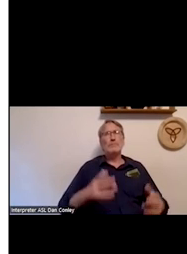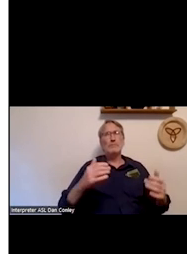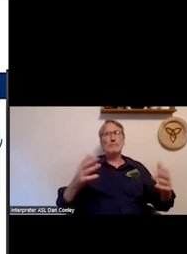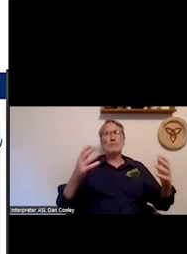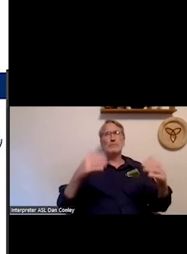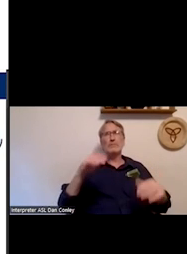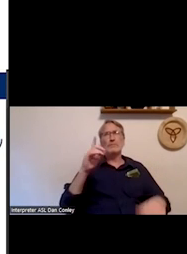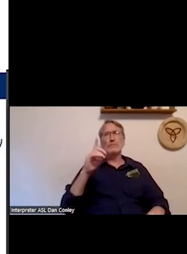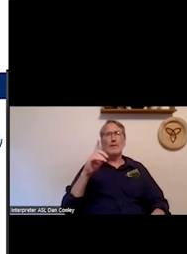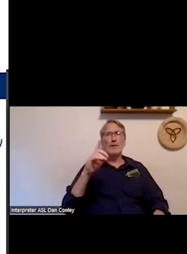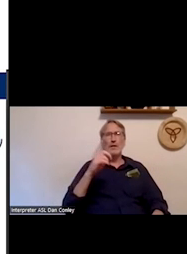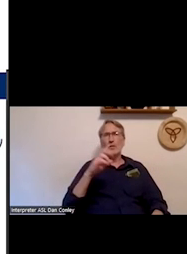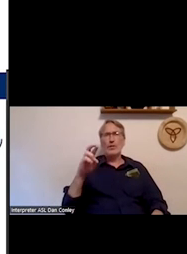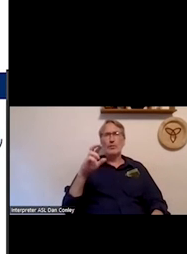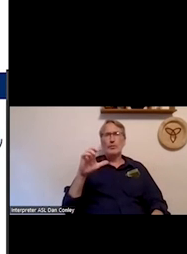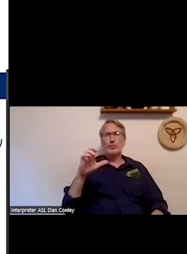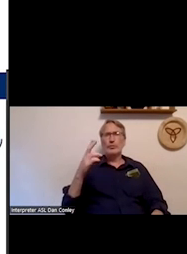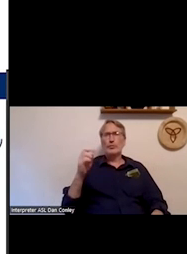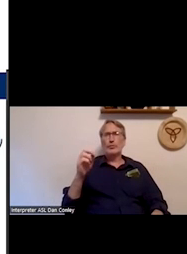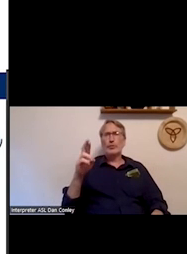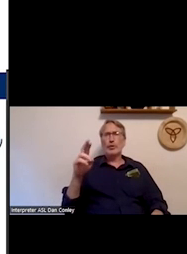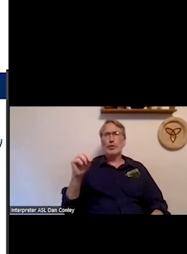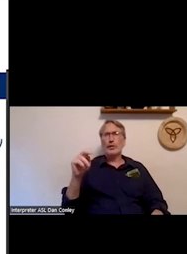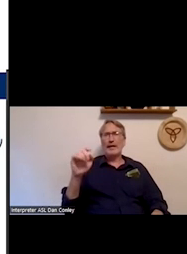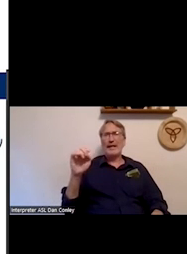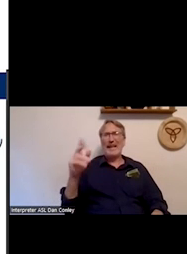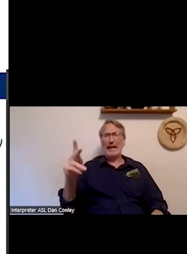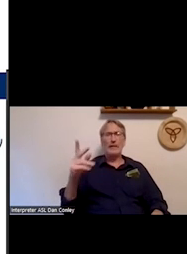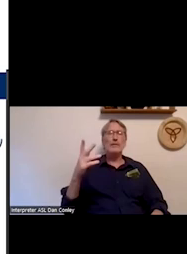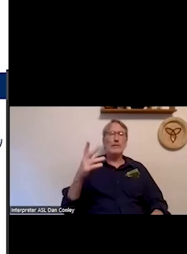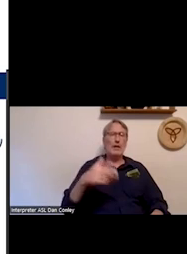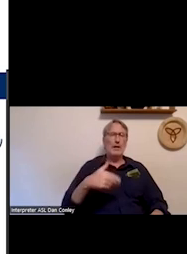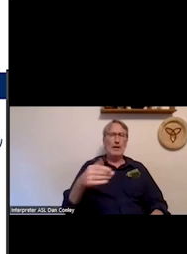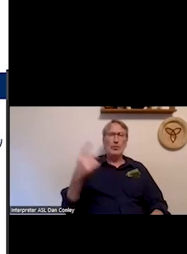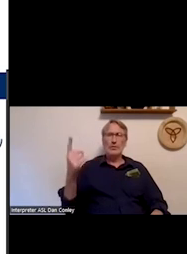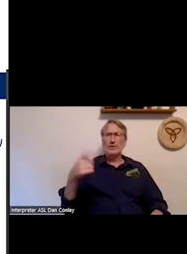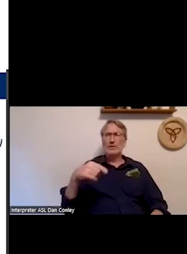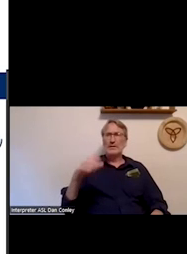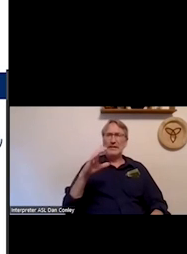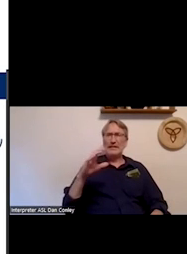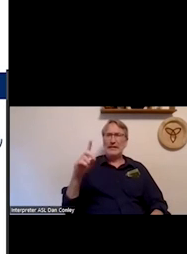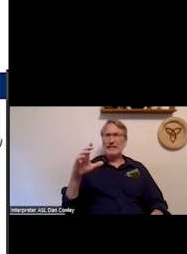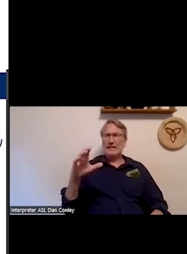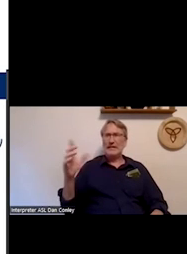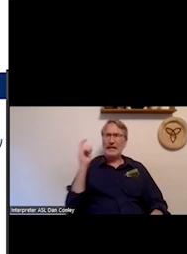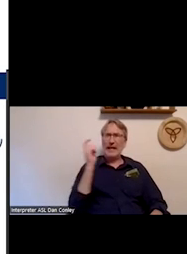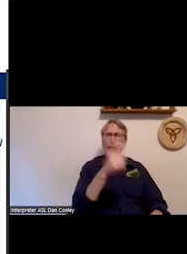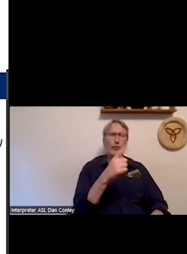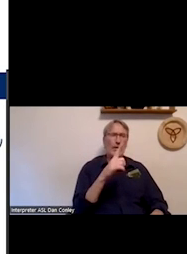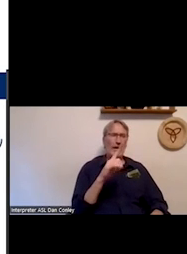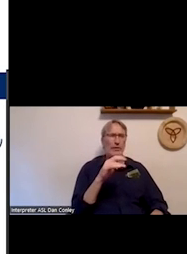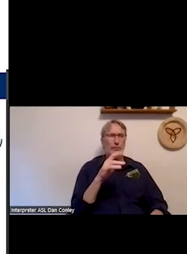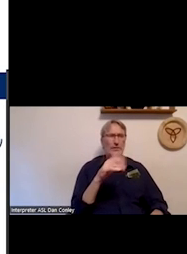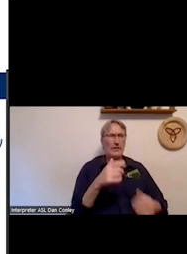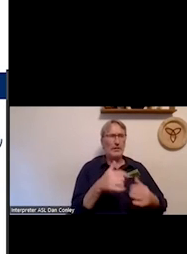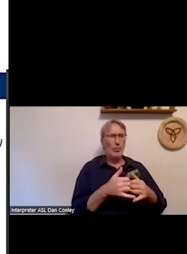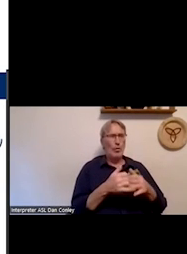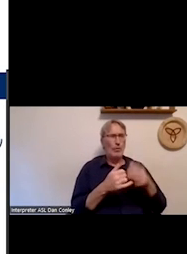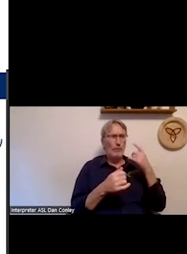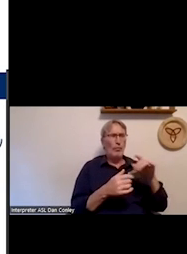So Dr. Chernak, as we're transitioning up the next slide, so you know, she, the CDC gave her a literacy award, and the team for